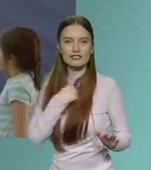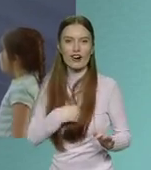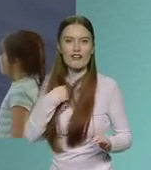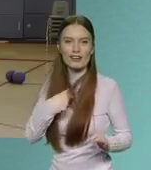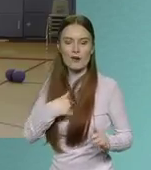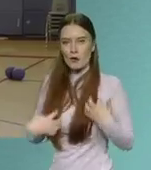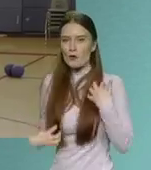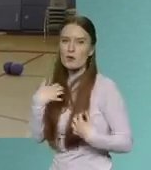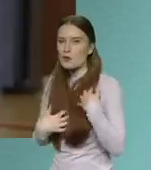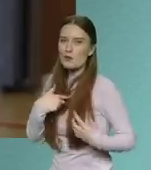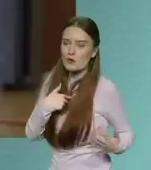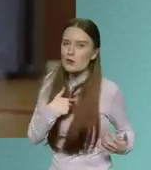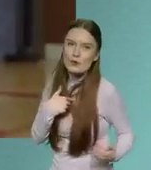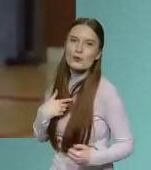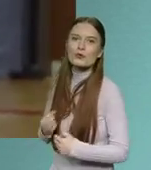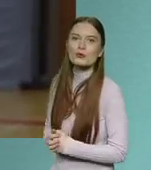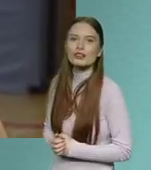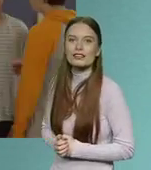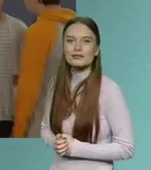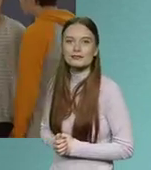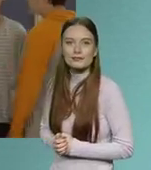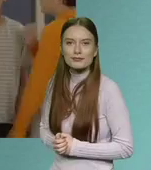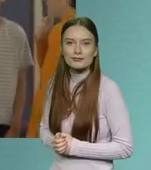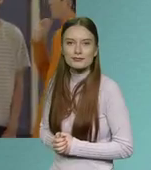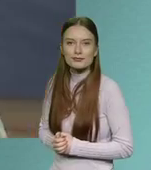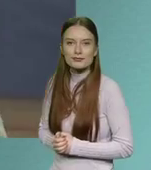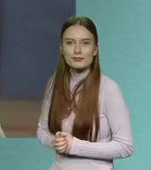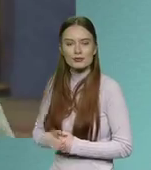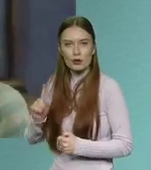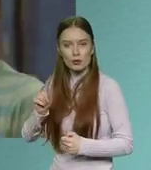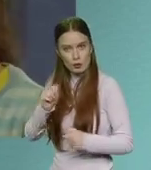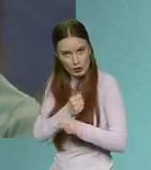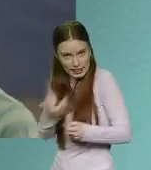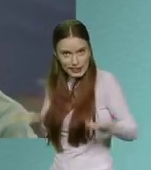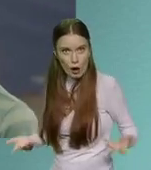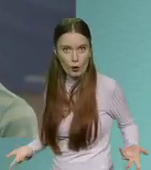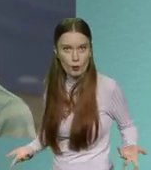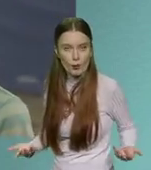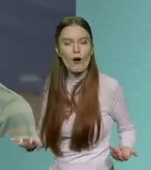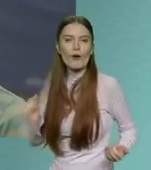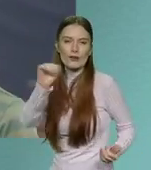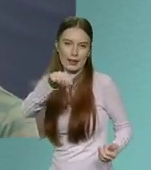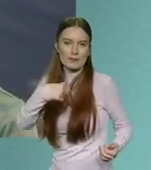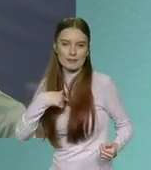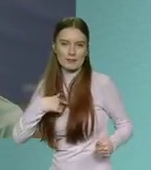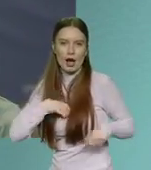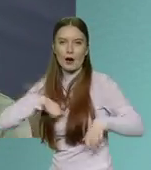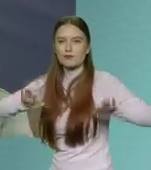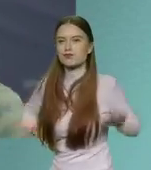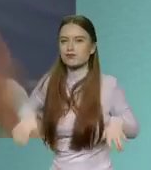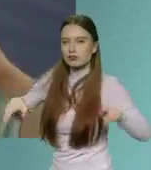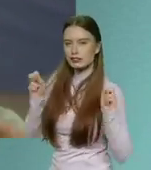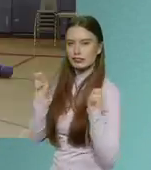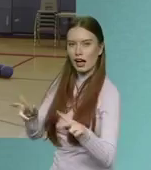rousing speeches. Ooh, are we doing this or what? Oh, we're doing this. Microraptor